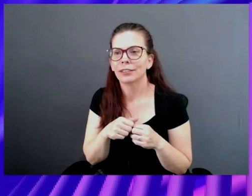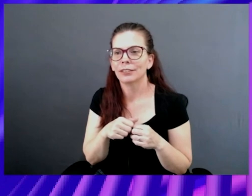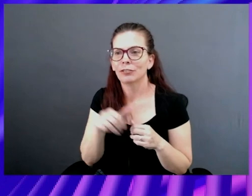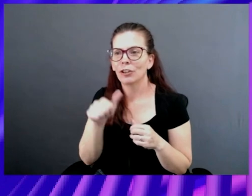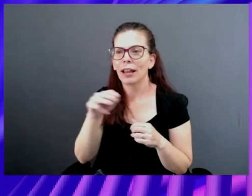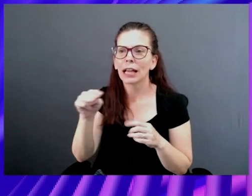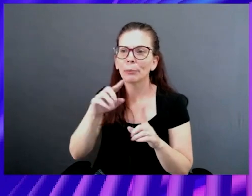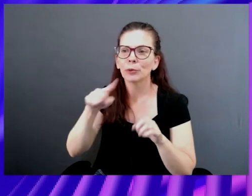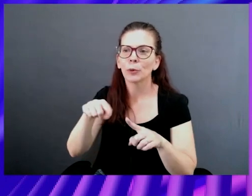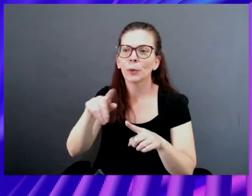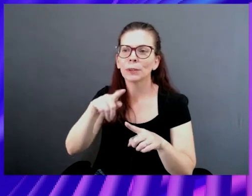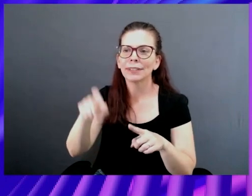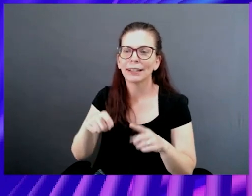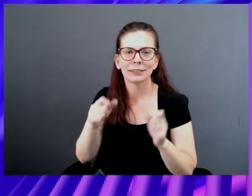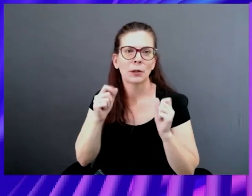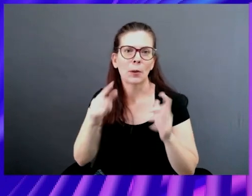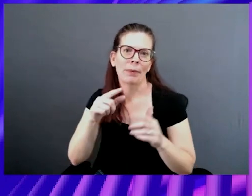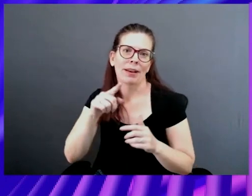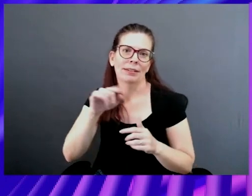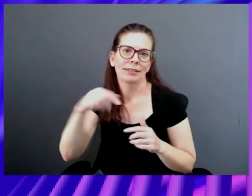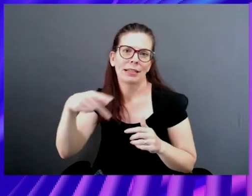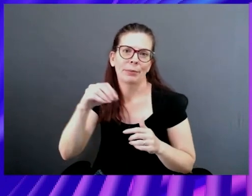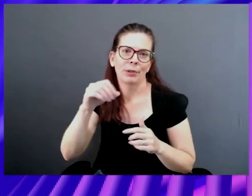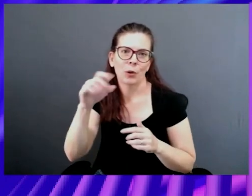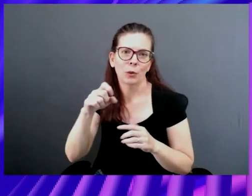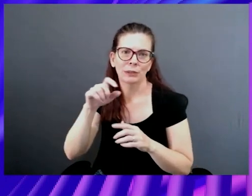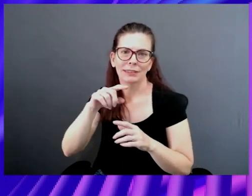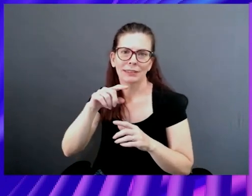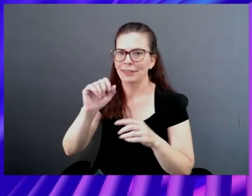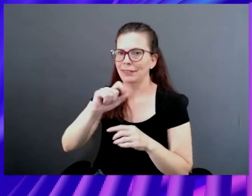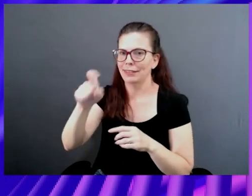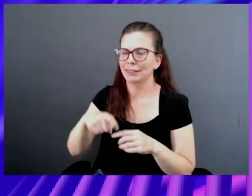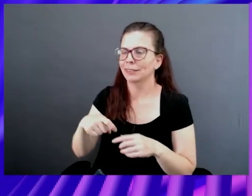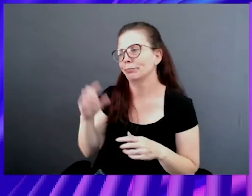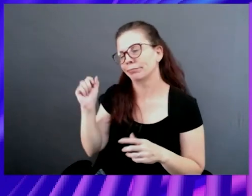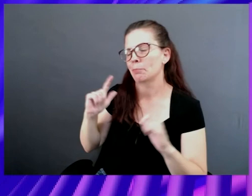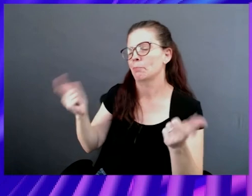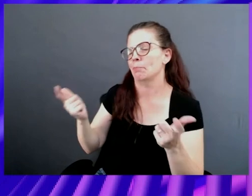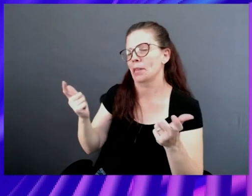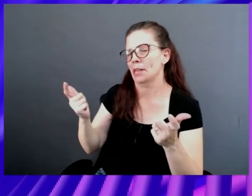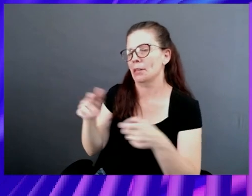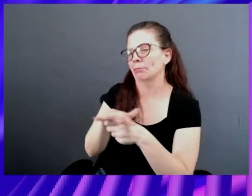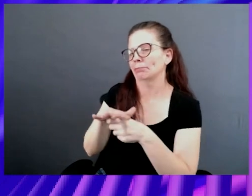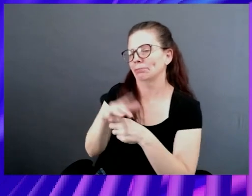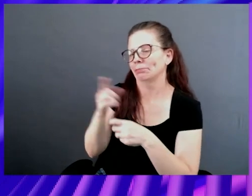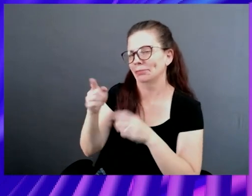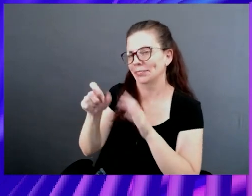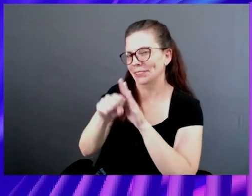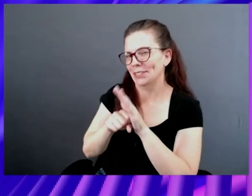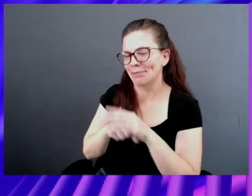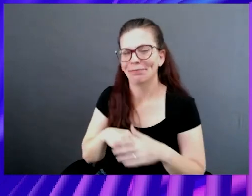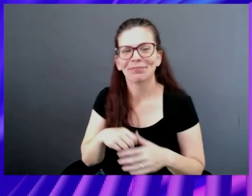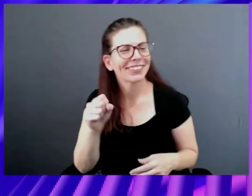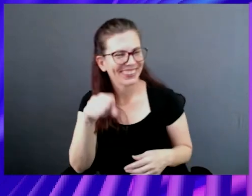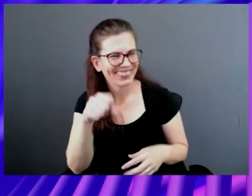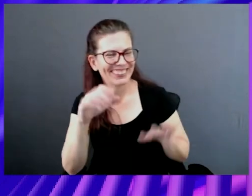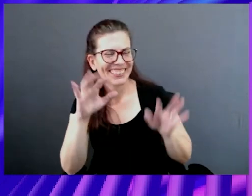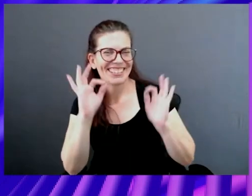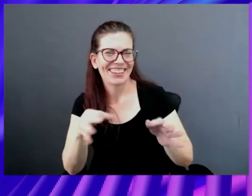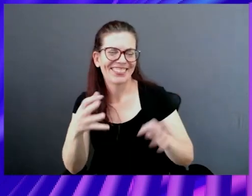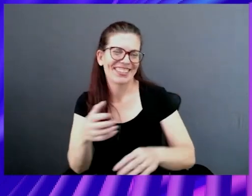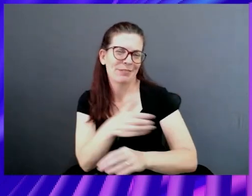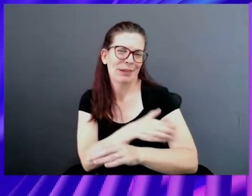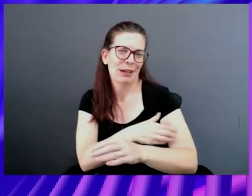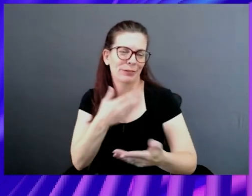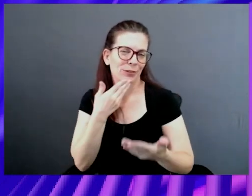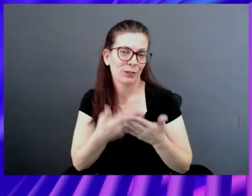So many zip codes of Texas. Oh yeah, it's a big place. So, but yeah, so definitely a powerful way, even though, you